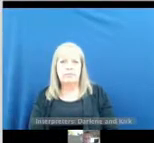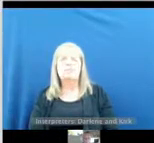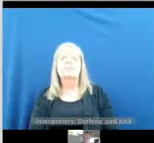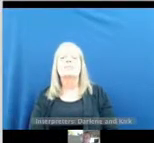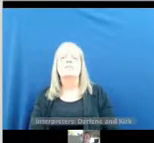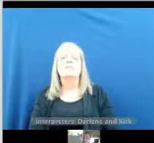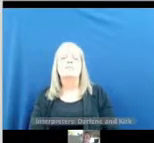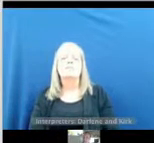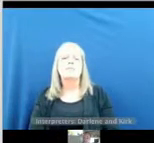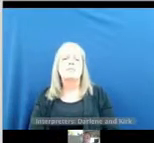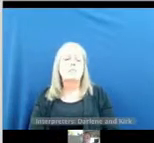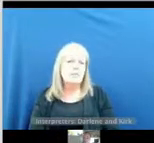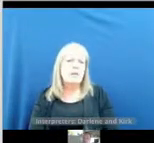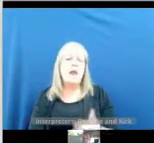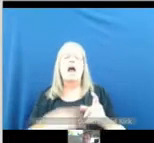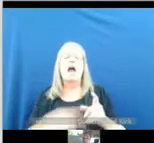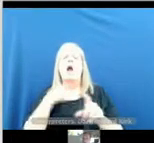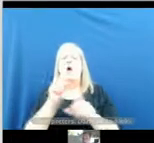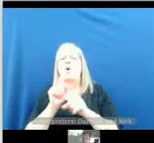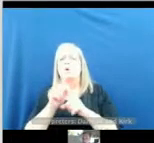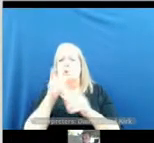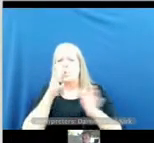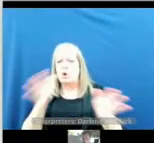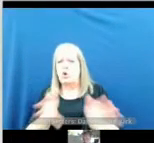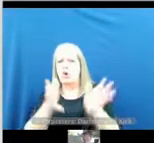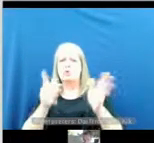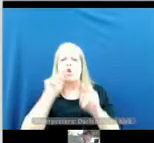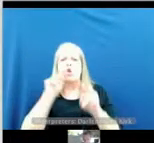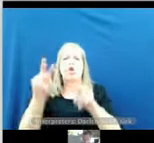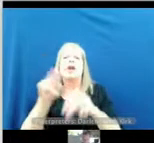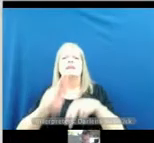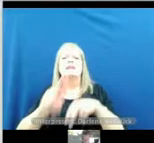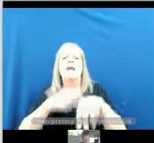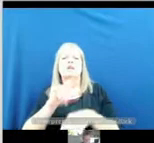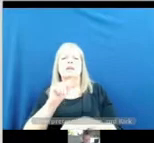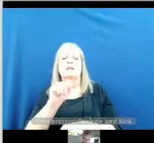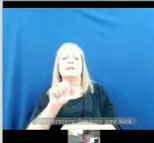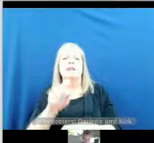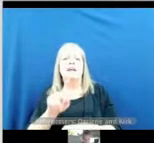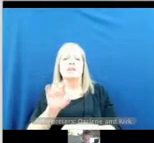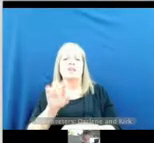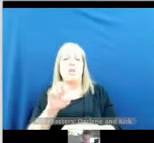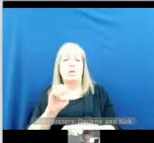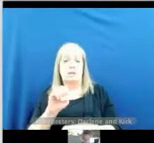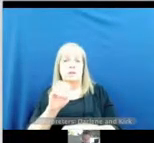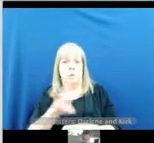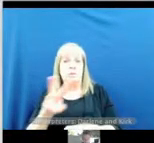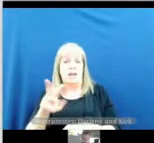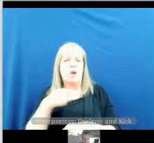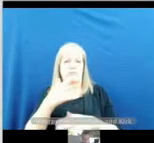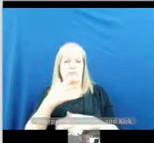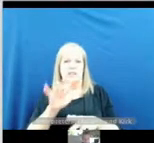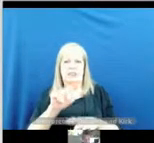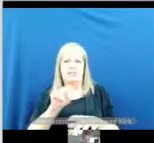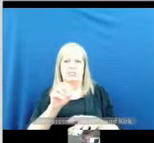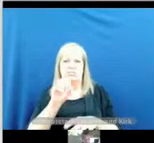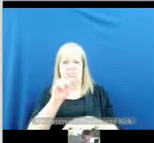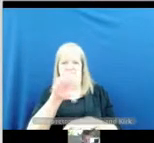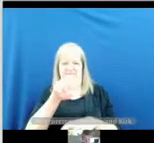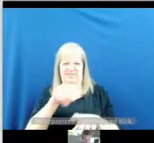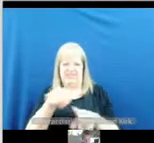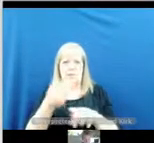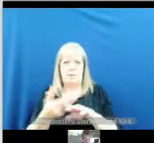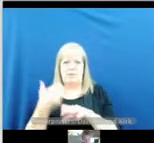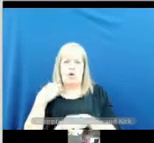I would strongly encourage you to go take a look at the National Task Force, their website. We put it up here earlier, and